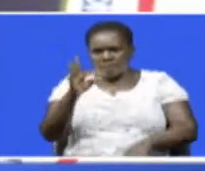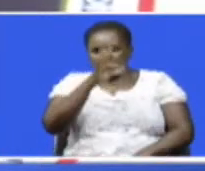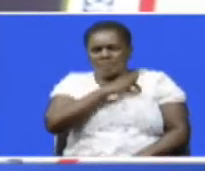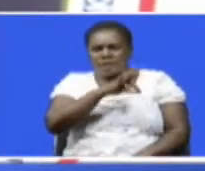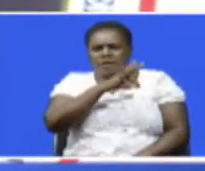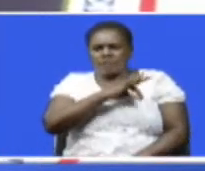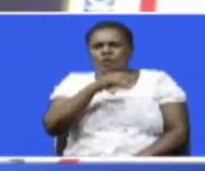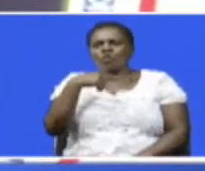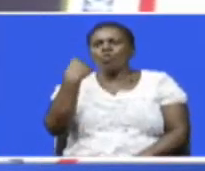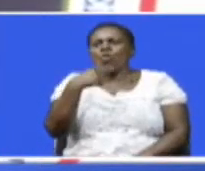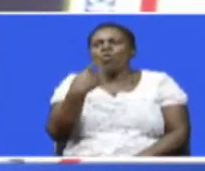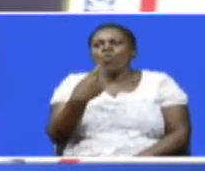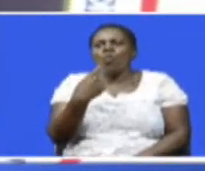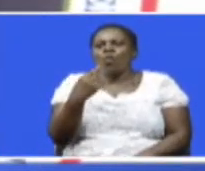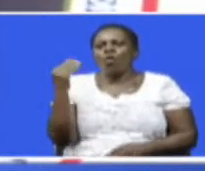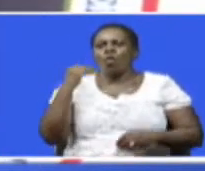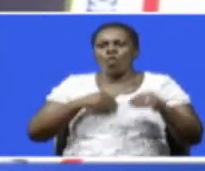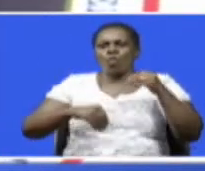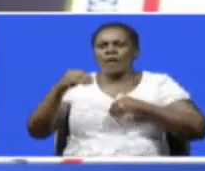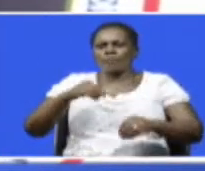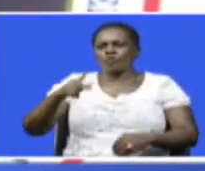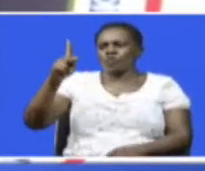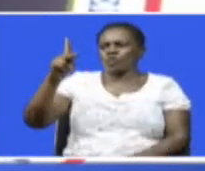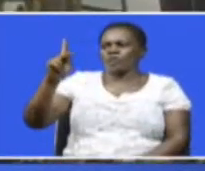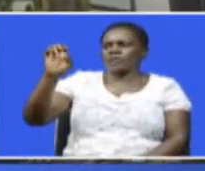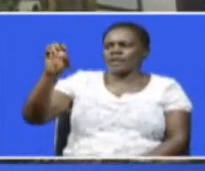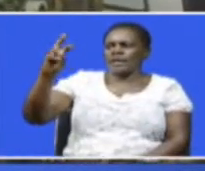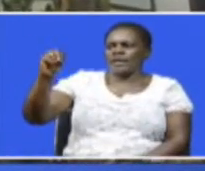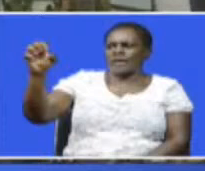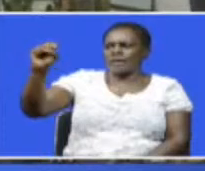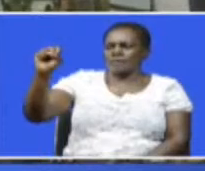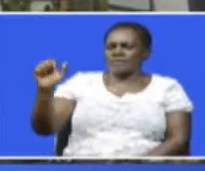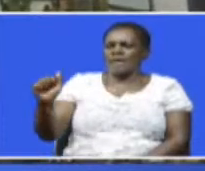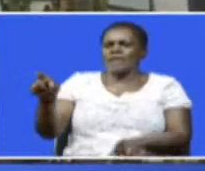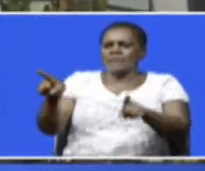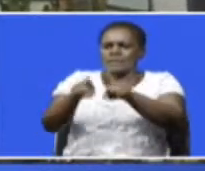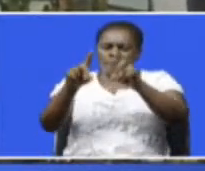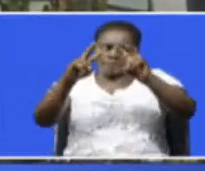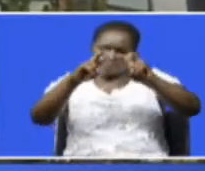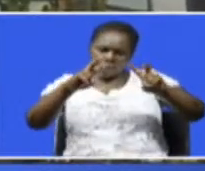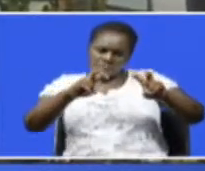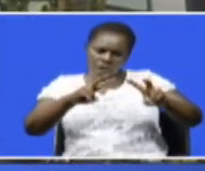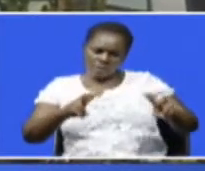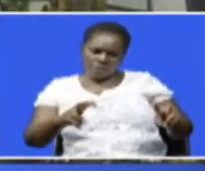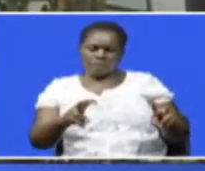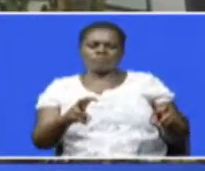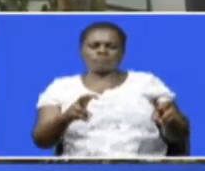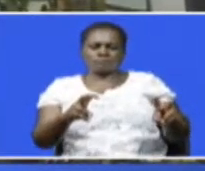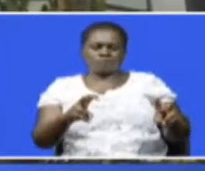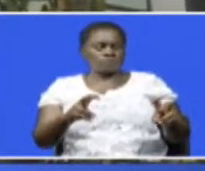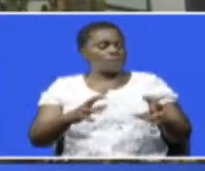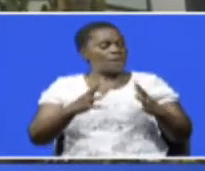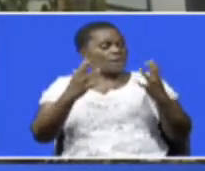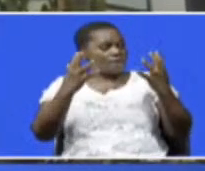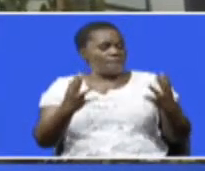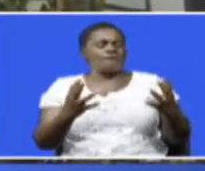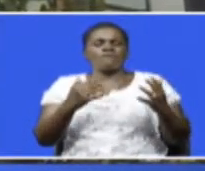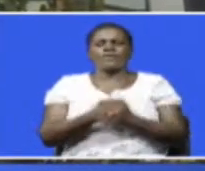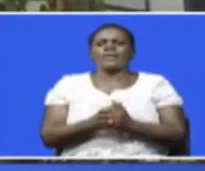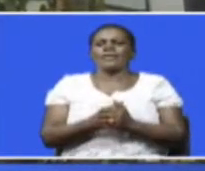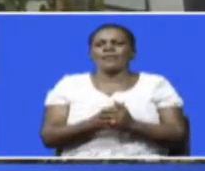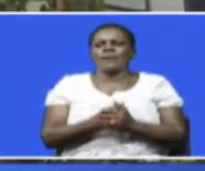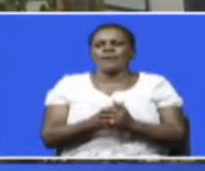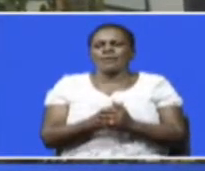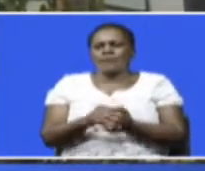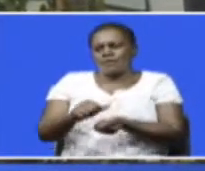beneficiaries of the continuing scandal at KEMSA, and that the scope of the investigations is massive. In